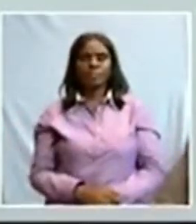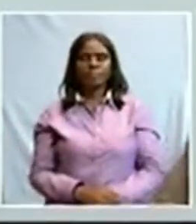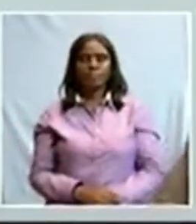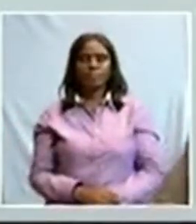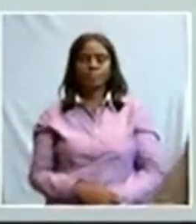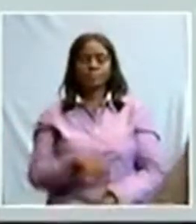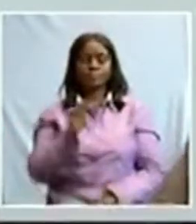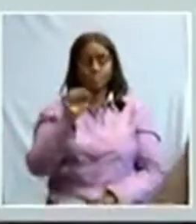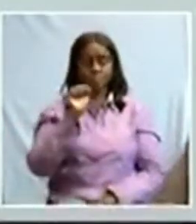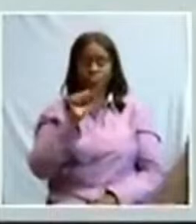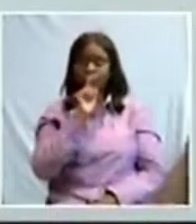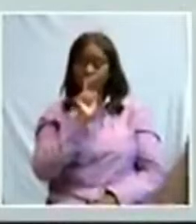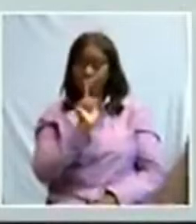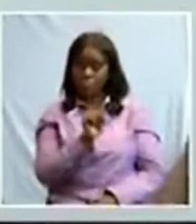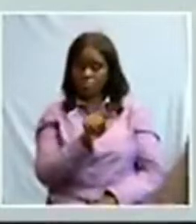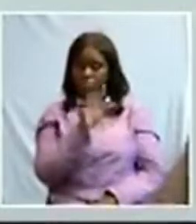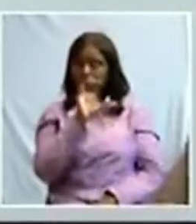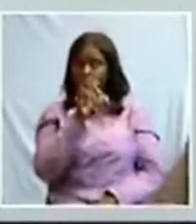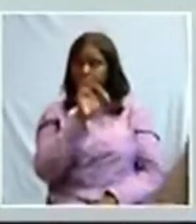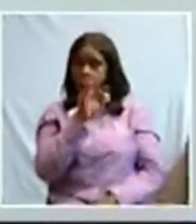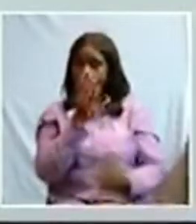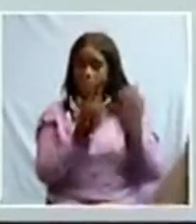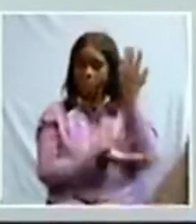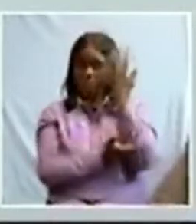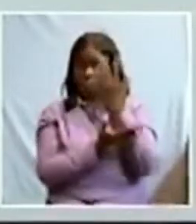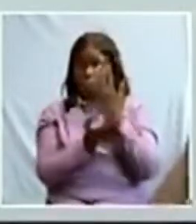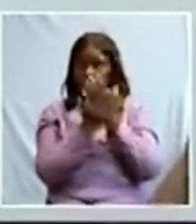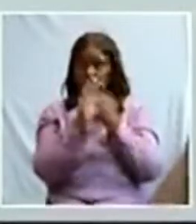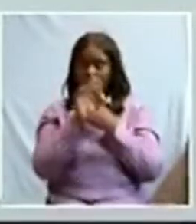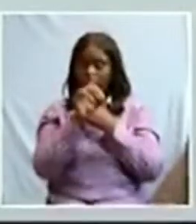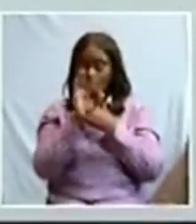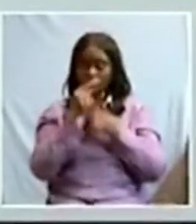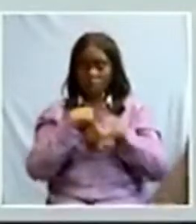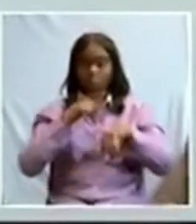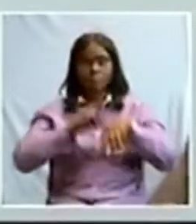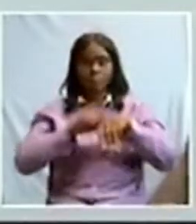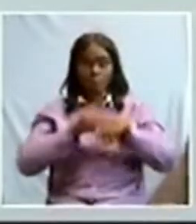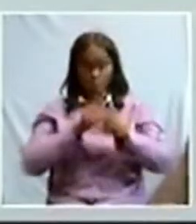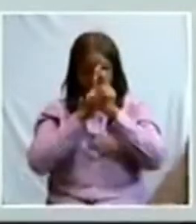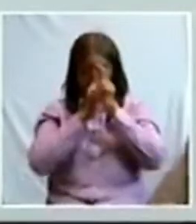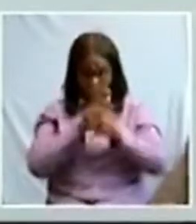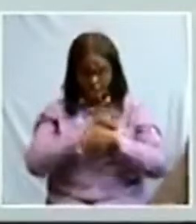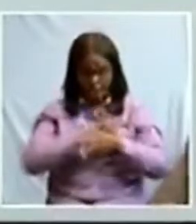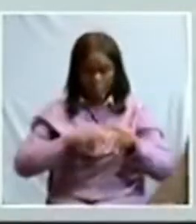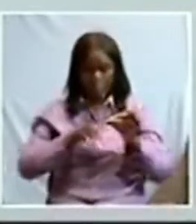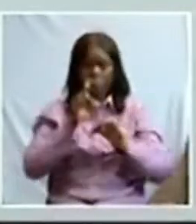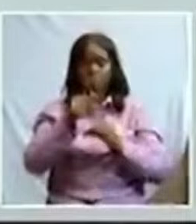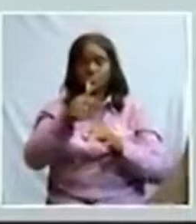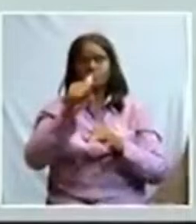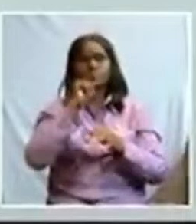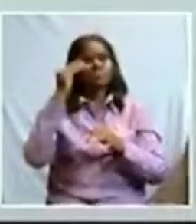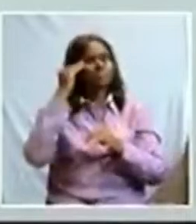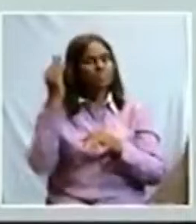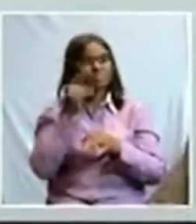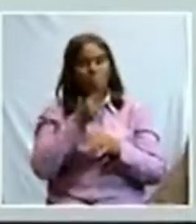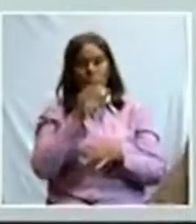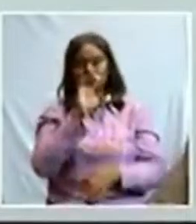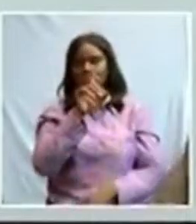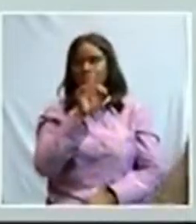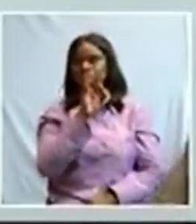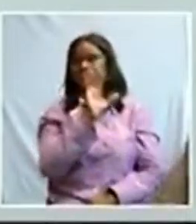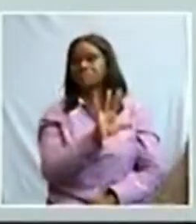This CDF, enhanced CDF, let me take time, honorable members, if you don't know. CDF has been